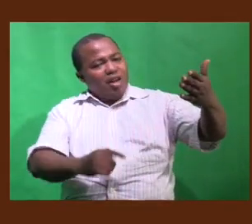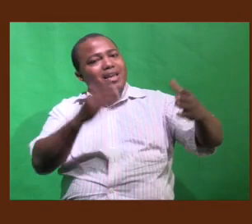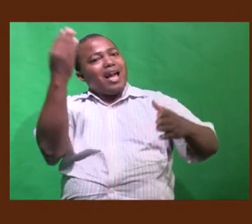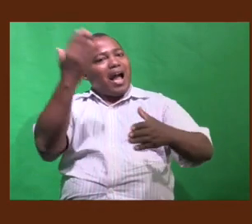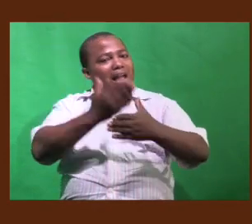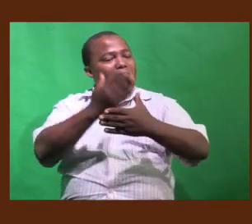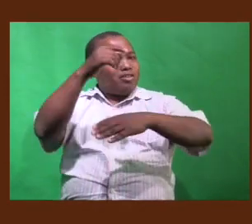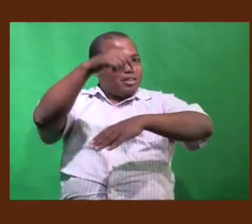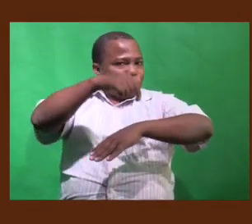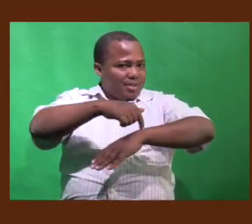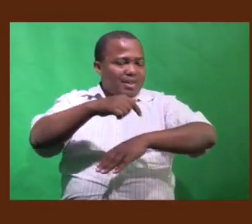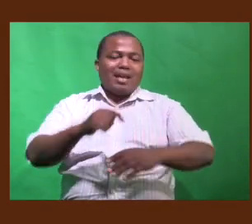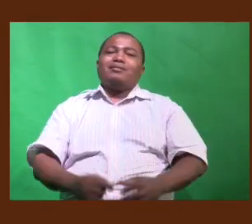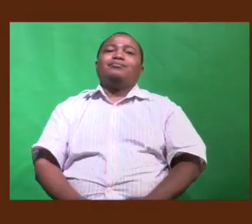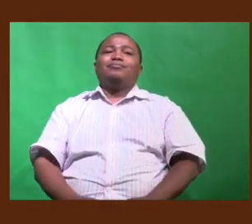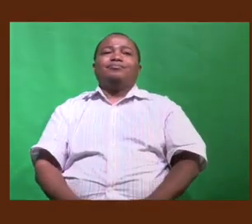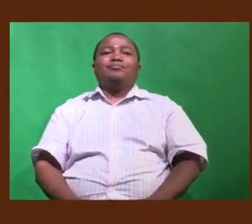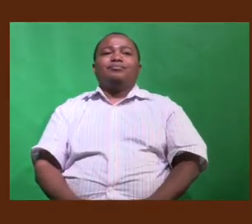period.